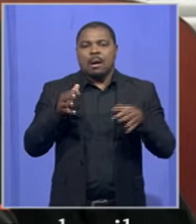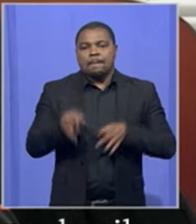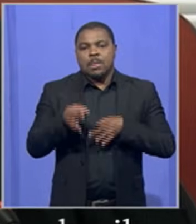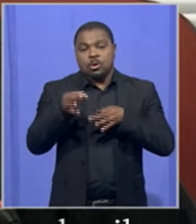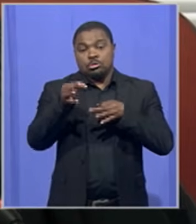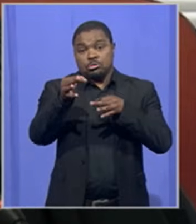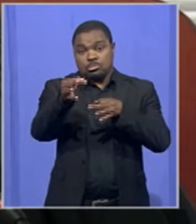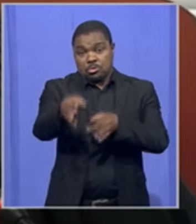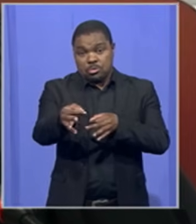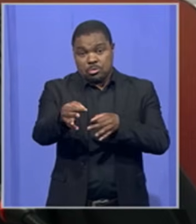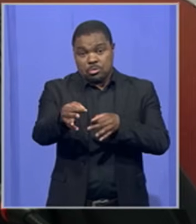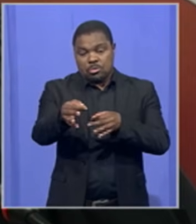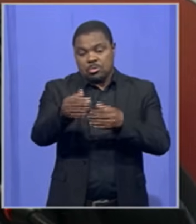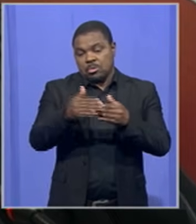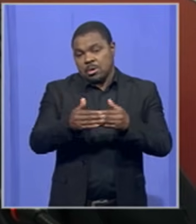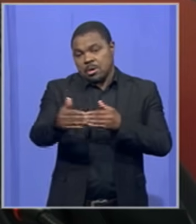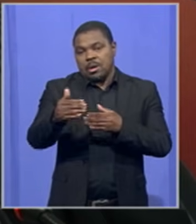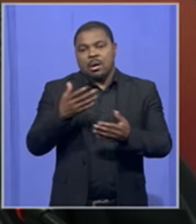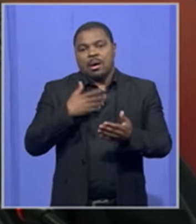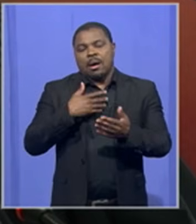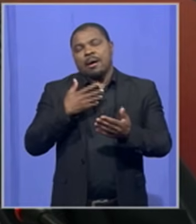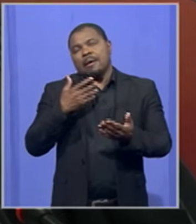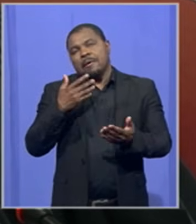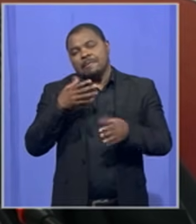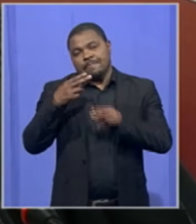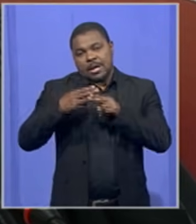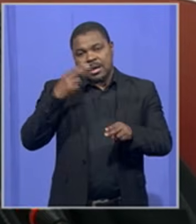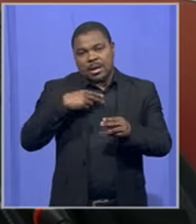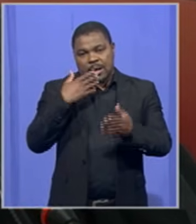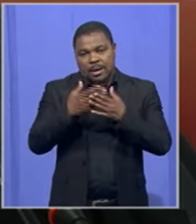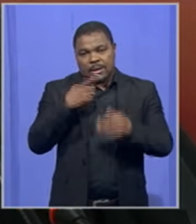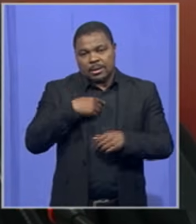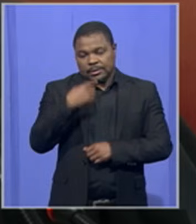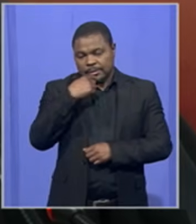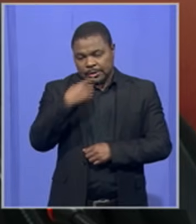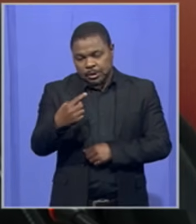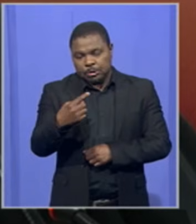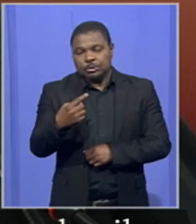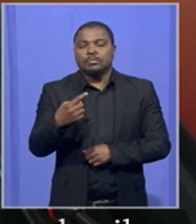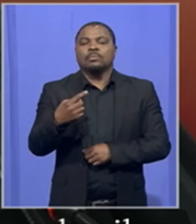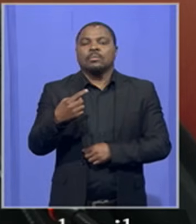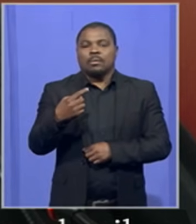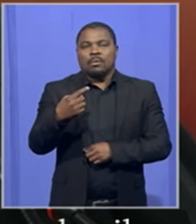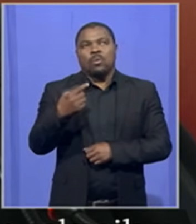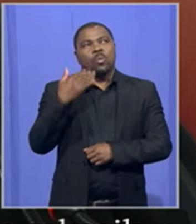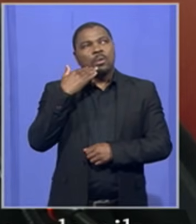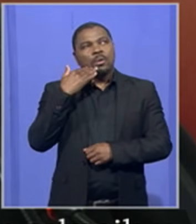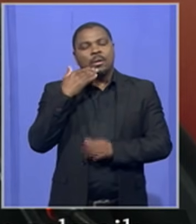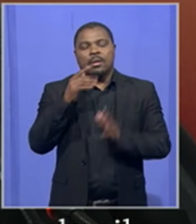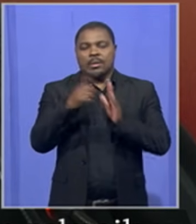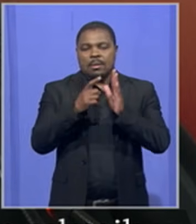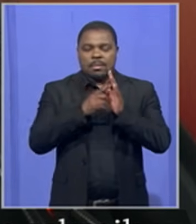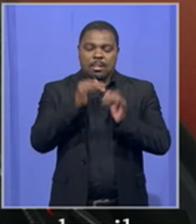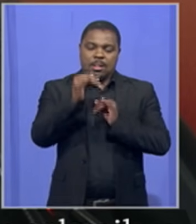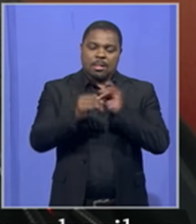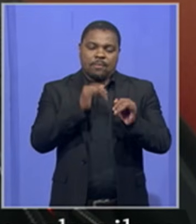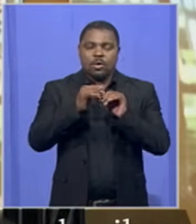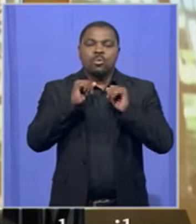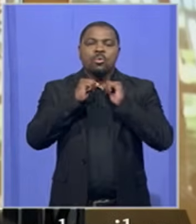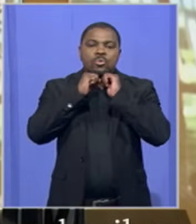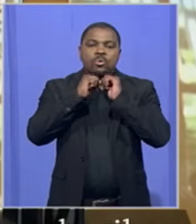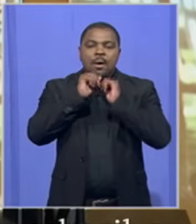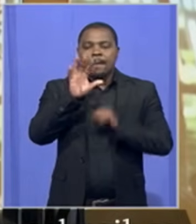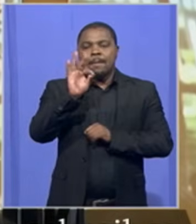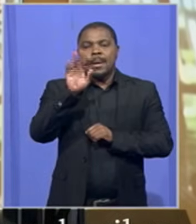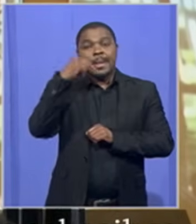postponed. For finalization, I can give you my undertaking to the 11th of August. It is Monday week,